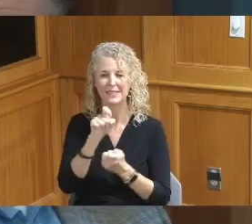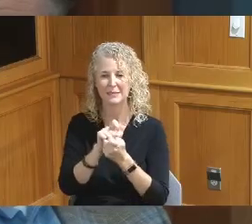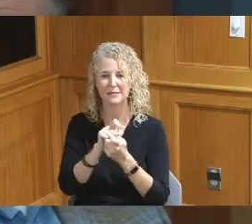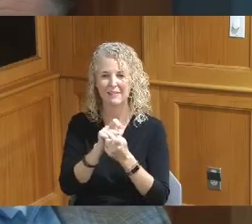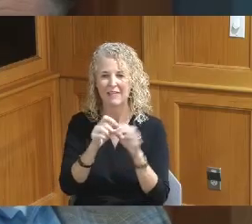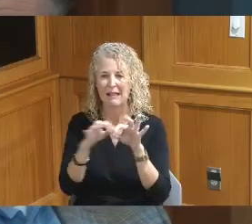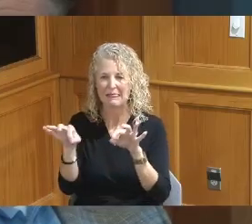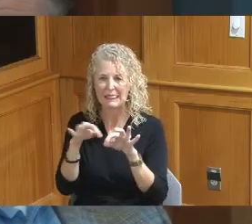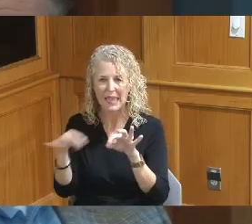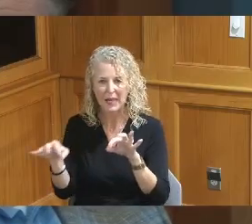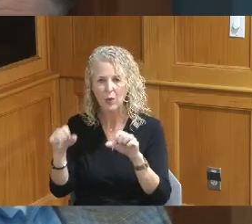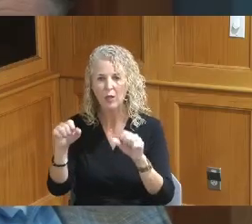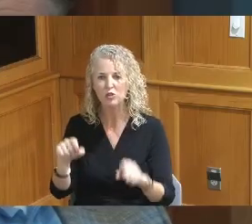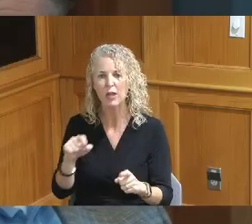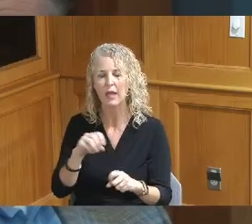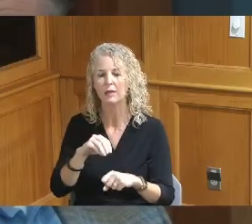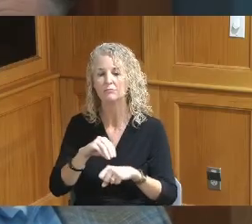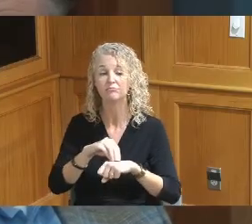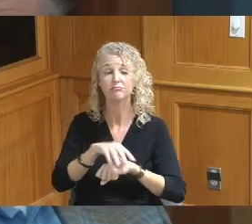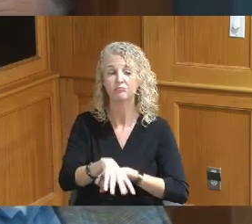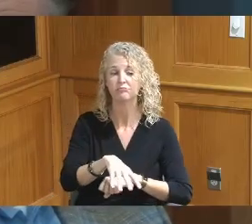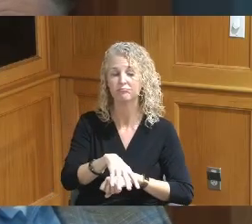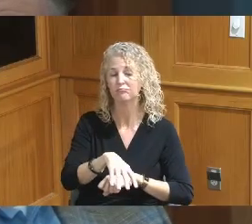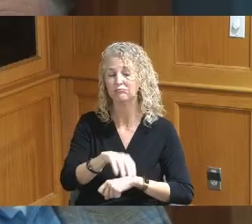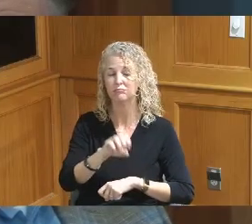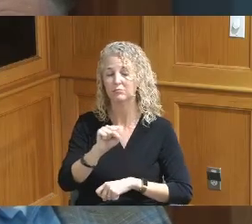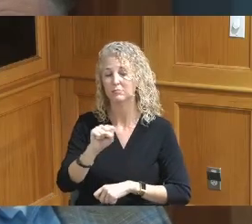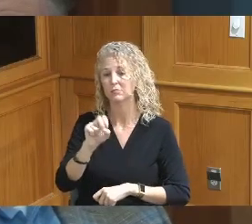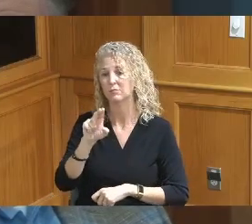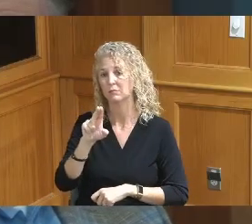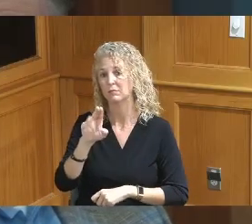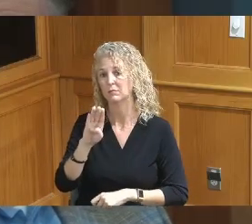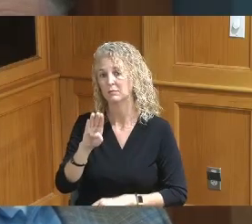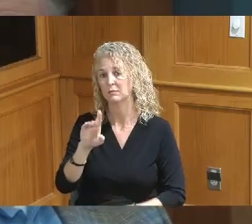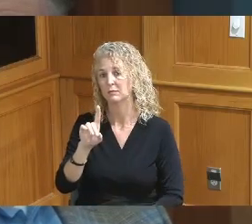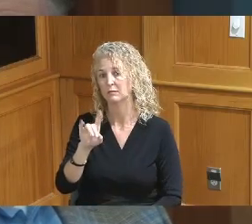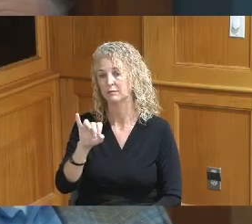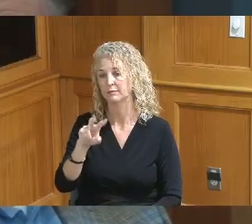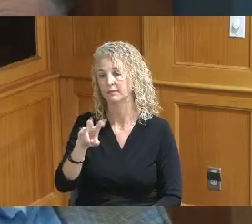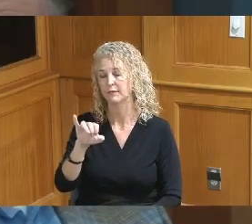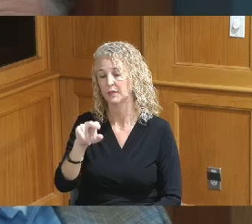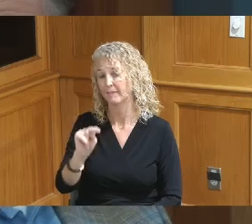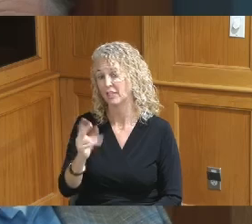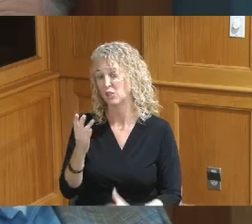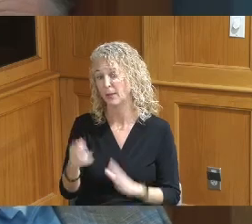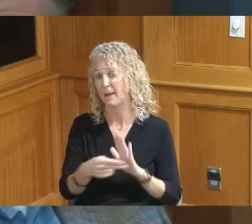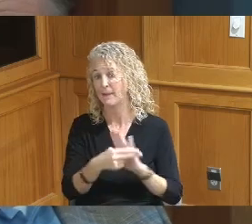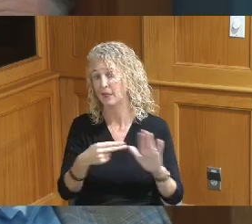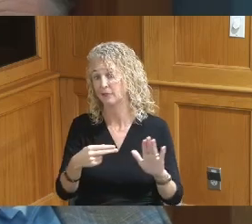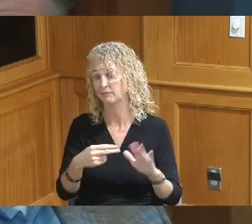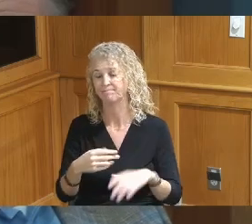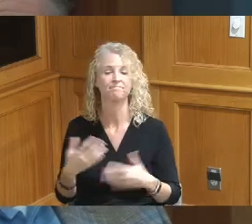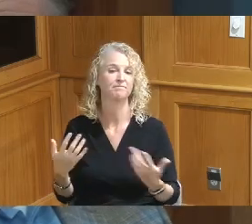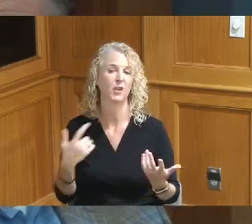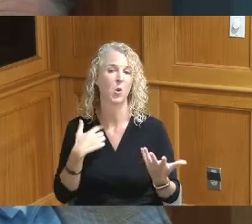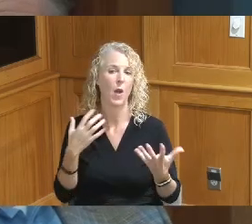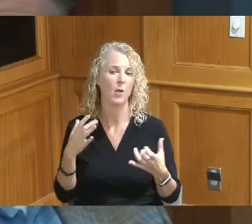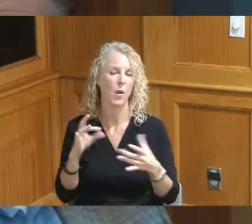use, because I would see that as a subdivision hub or what have you. So I did want